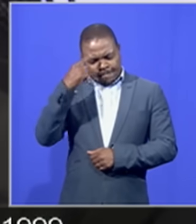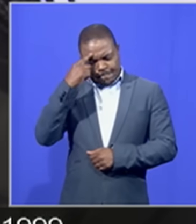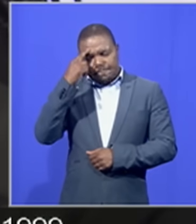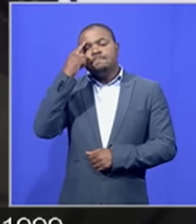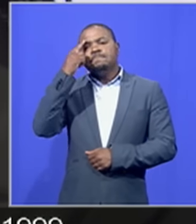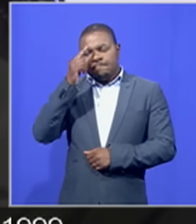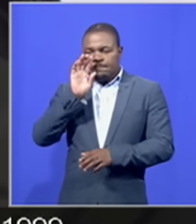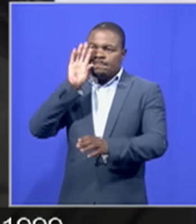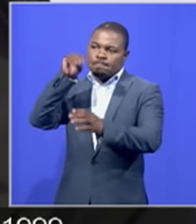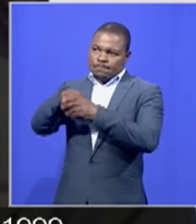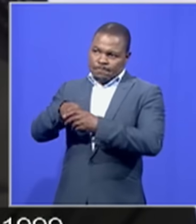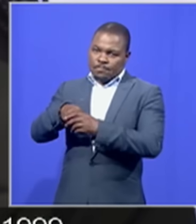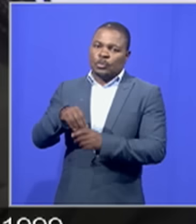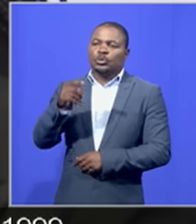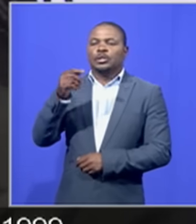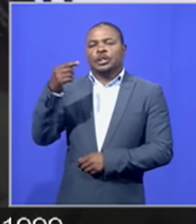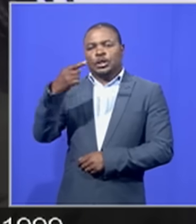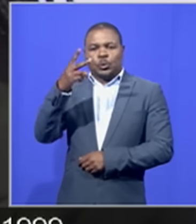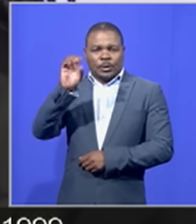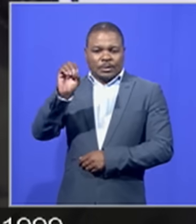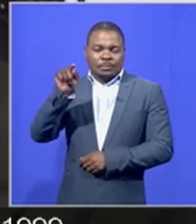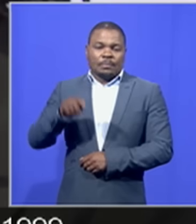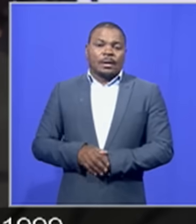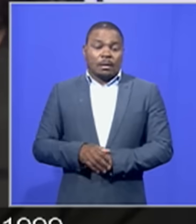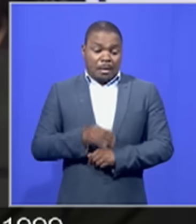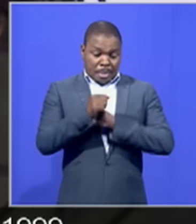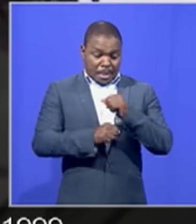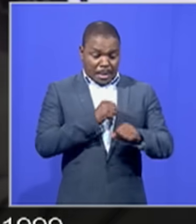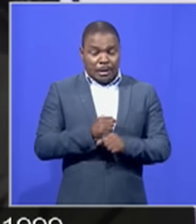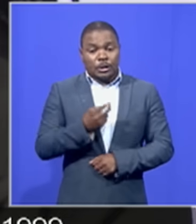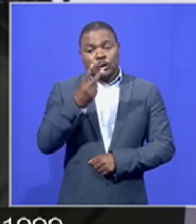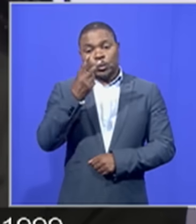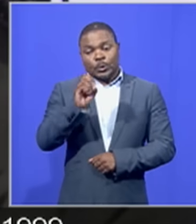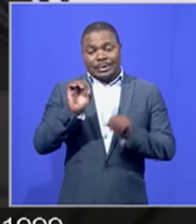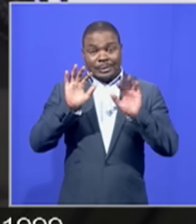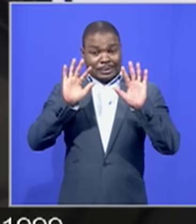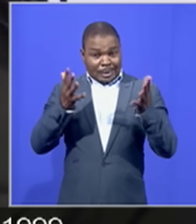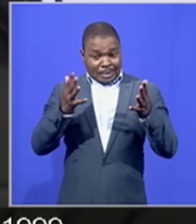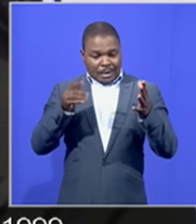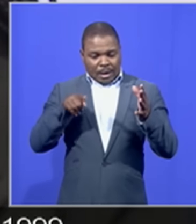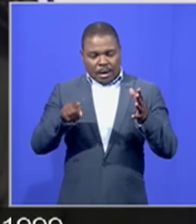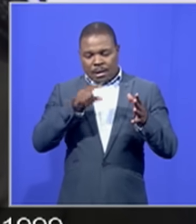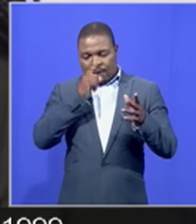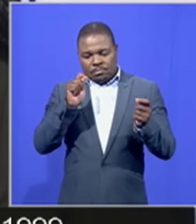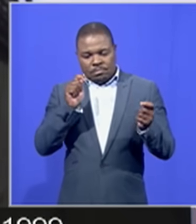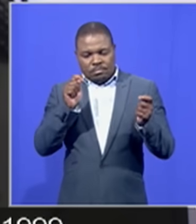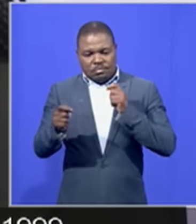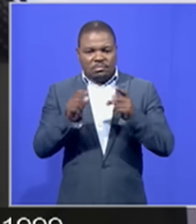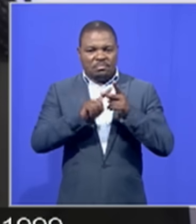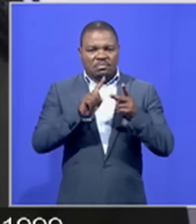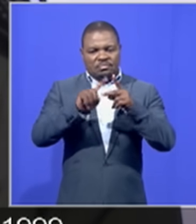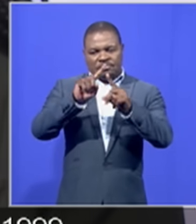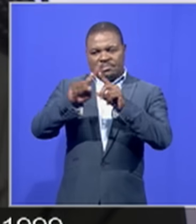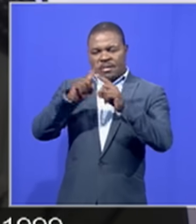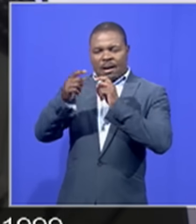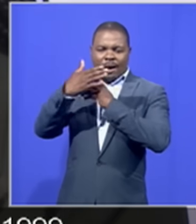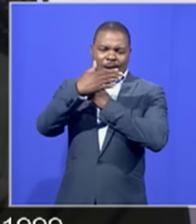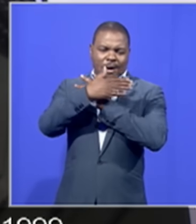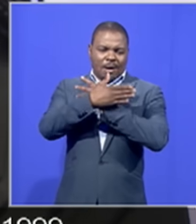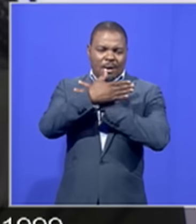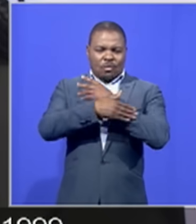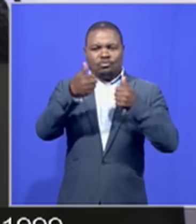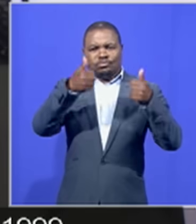le seboka sa G20 mona ka 2010 ya ba se a fetoha se kenyeletsa jwale dihlogo tsa dinaga ke bua